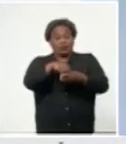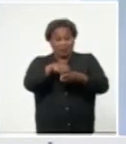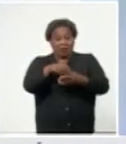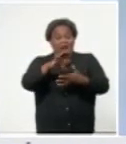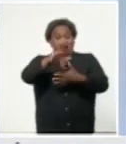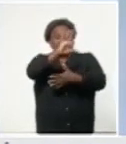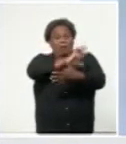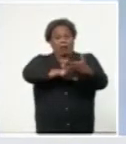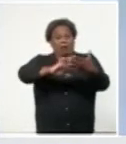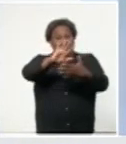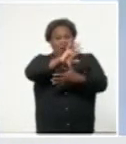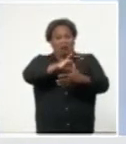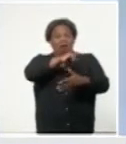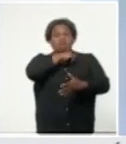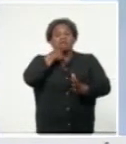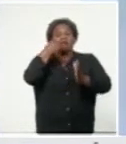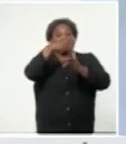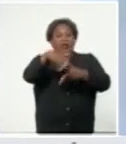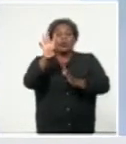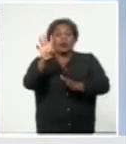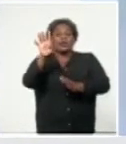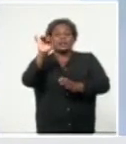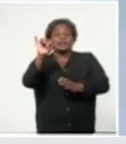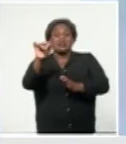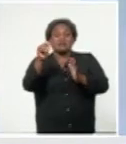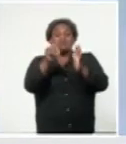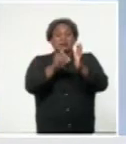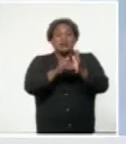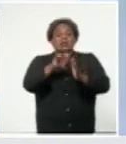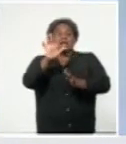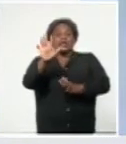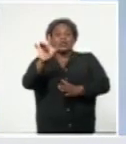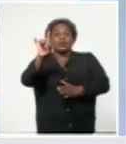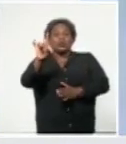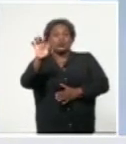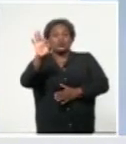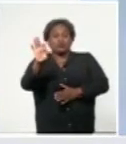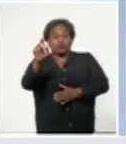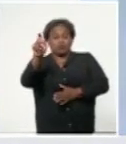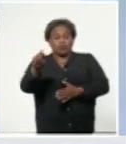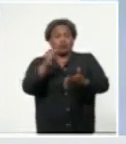50.71% of all cases reported in the world.